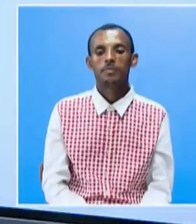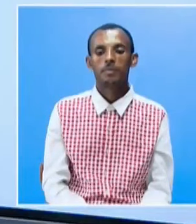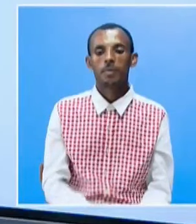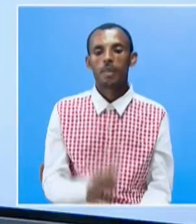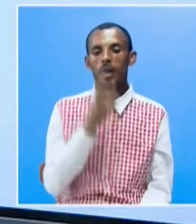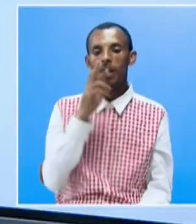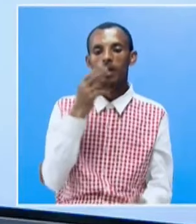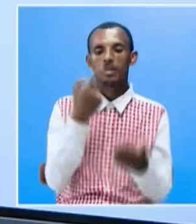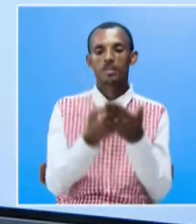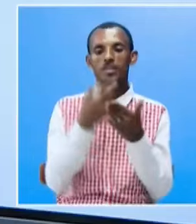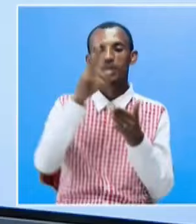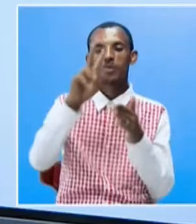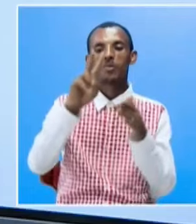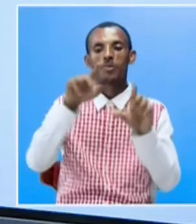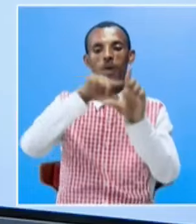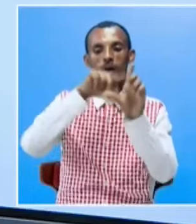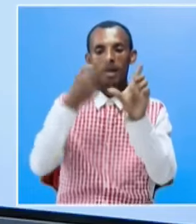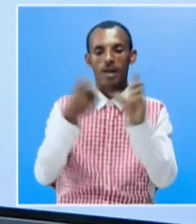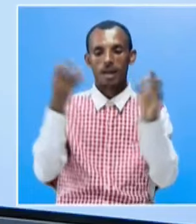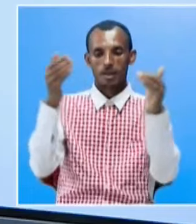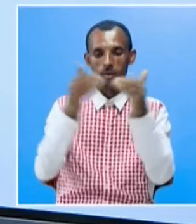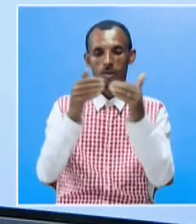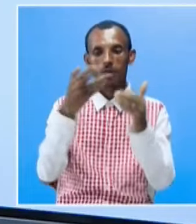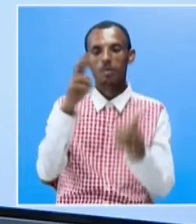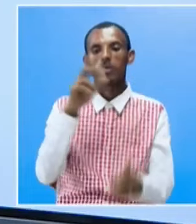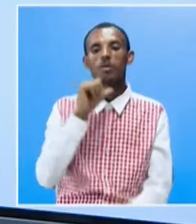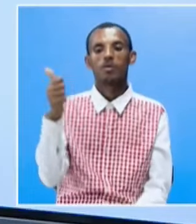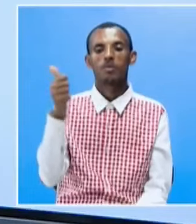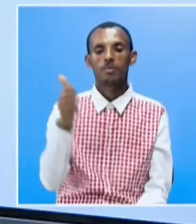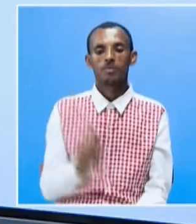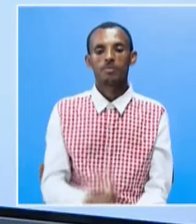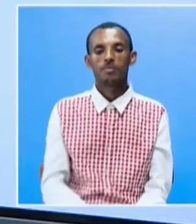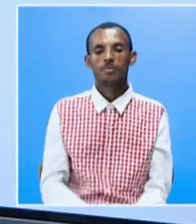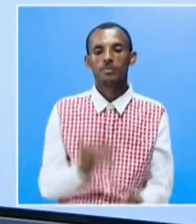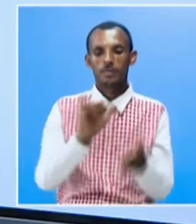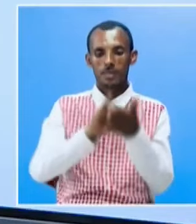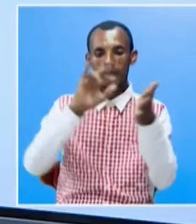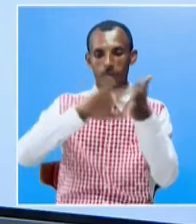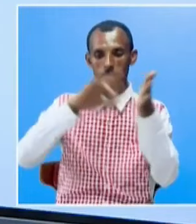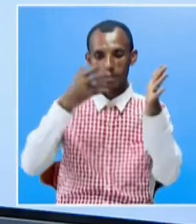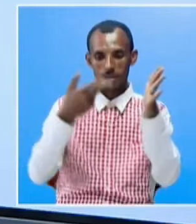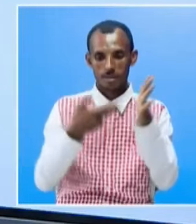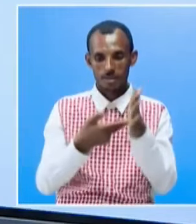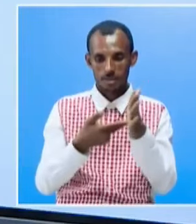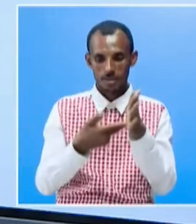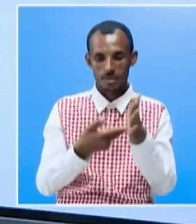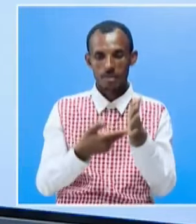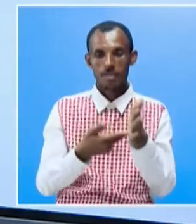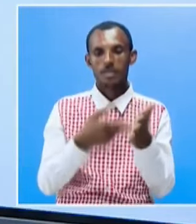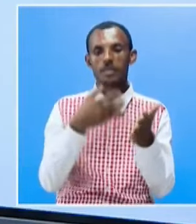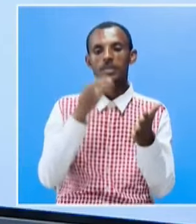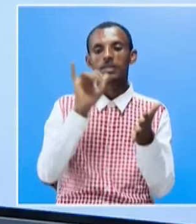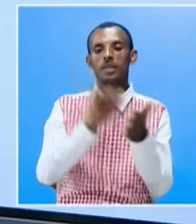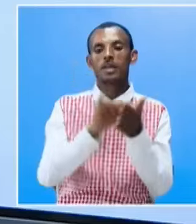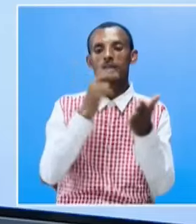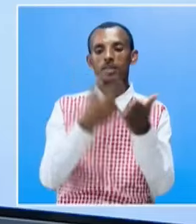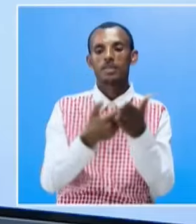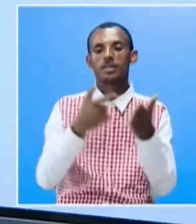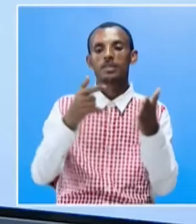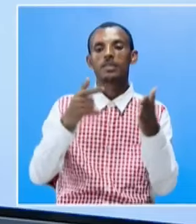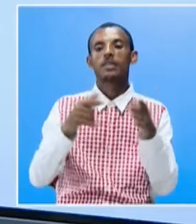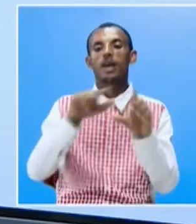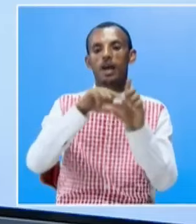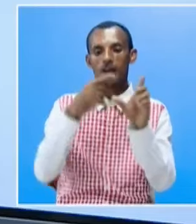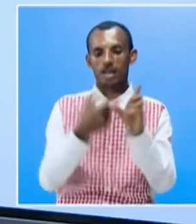Are these two angles congruent? That means that this angle fits on this